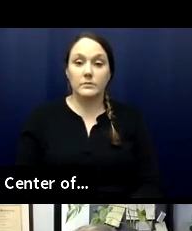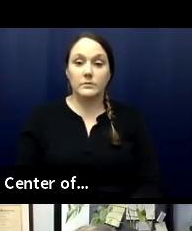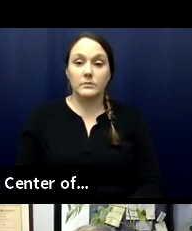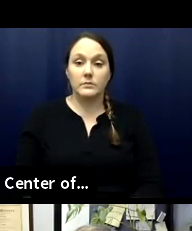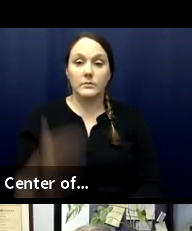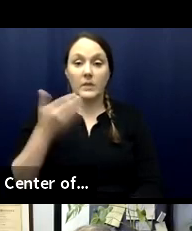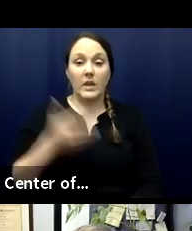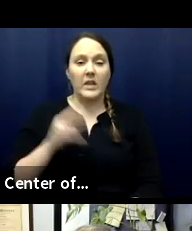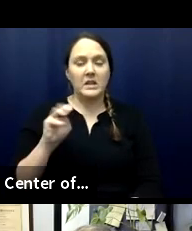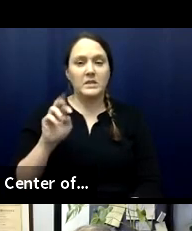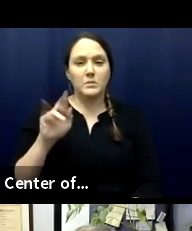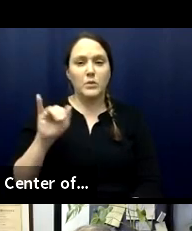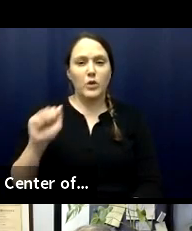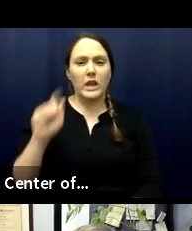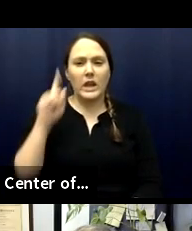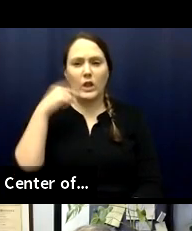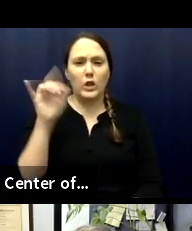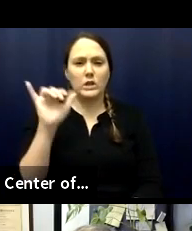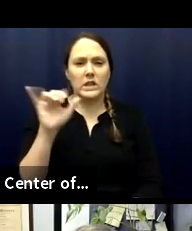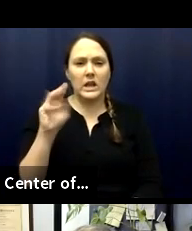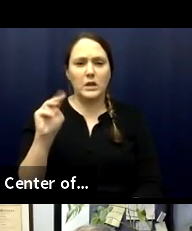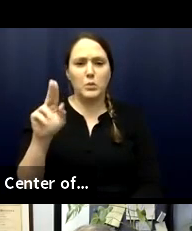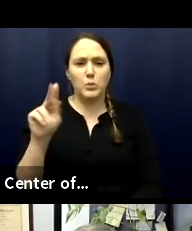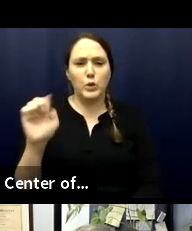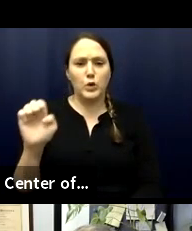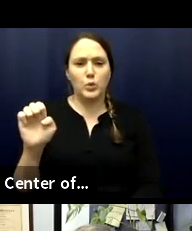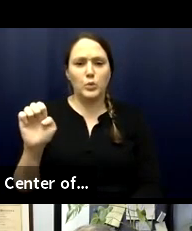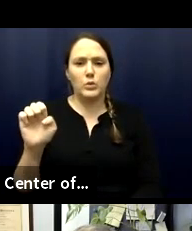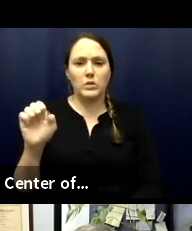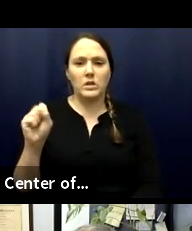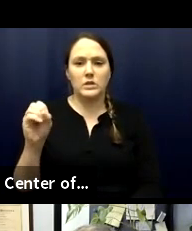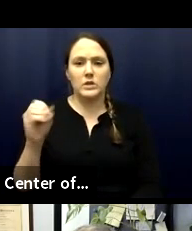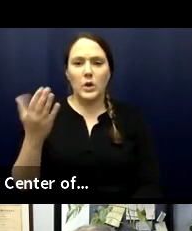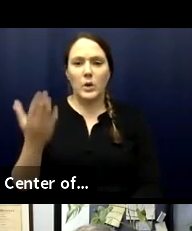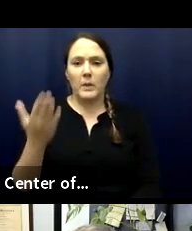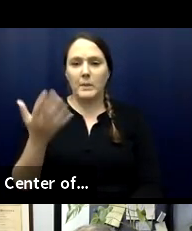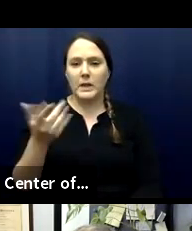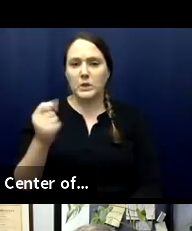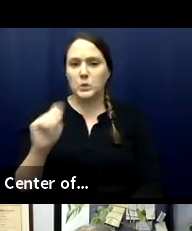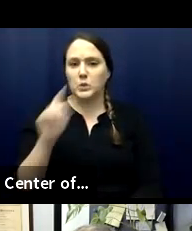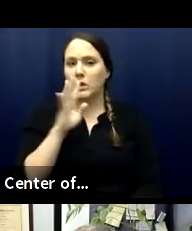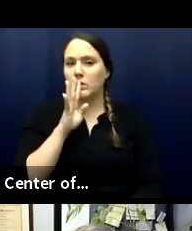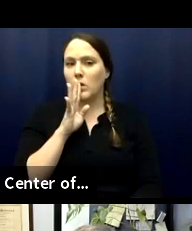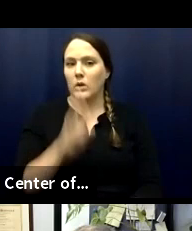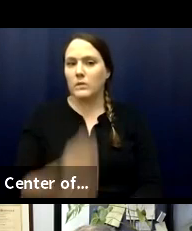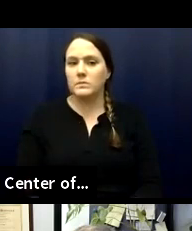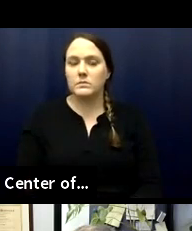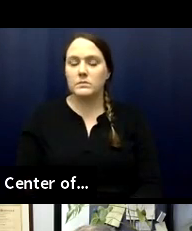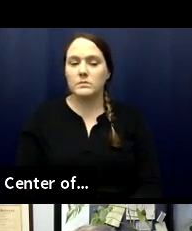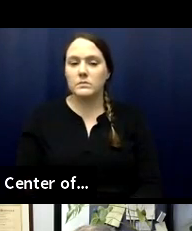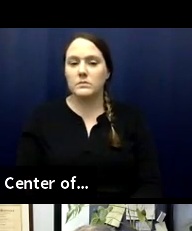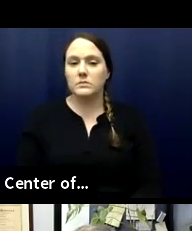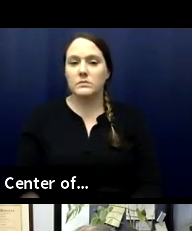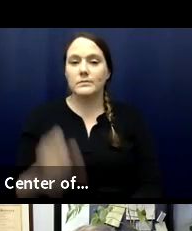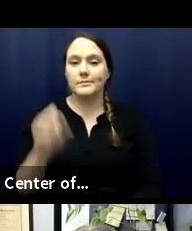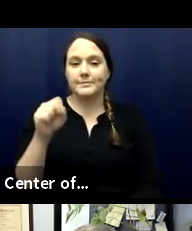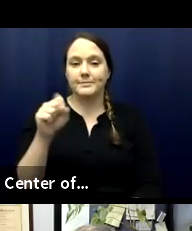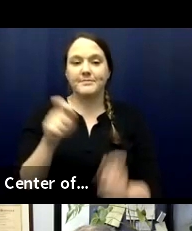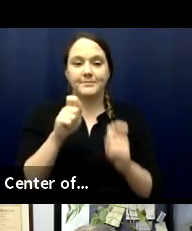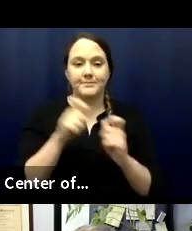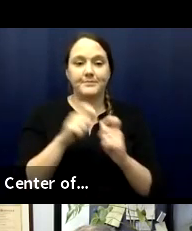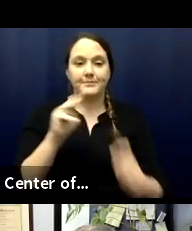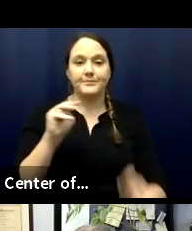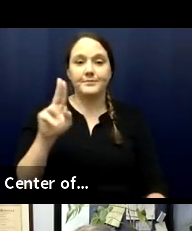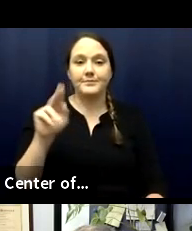This is Maria. It looks like they're muted. So they may be trying to talk. Yeah, exactly. They are